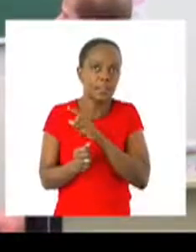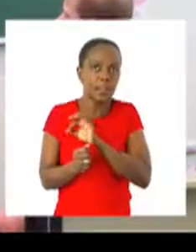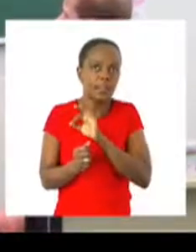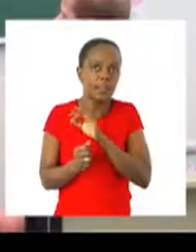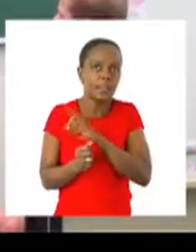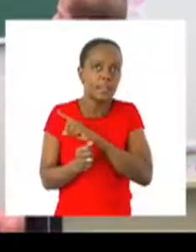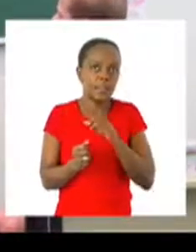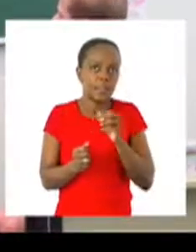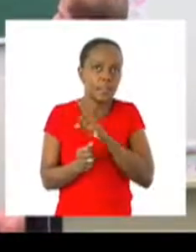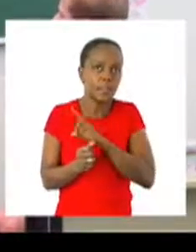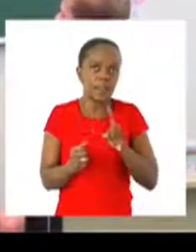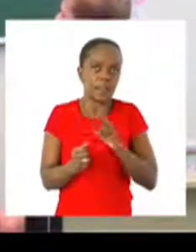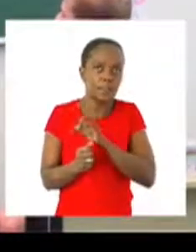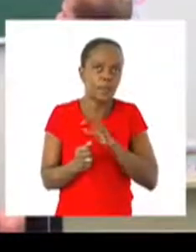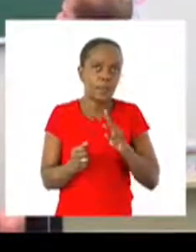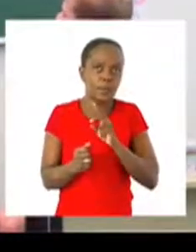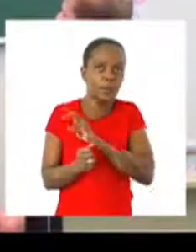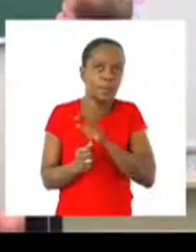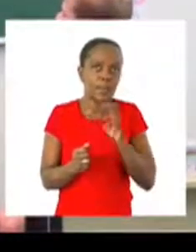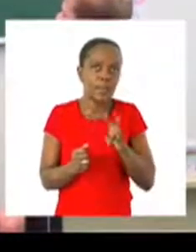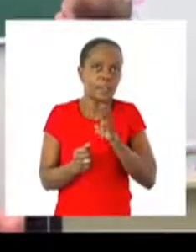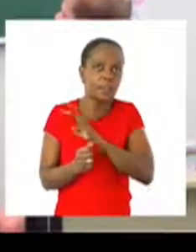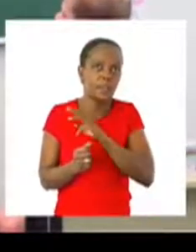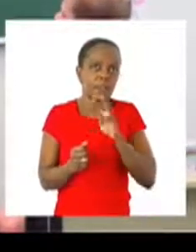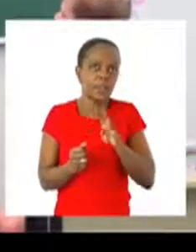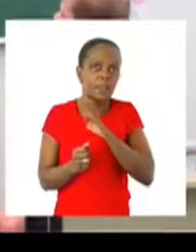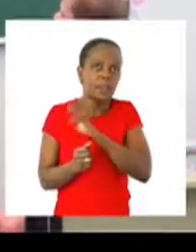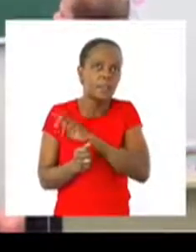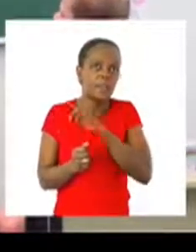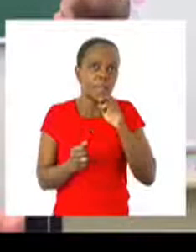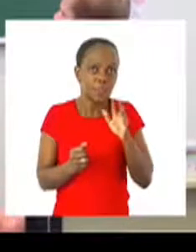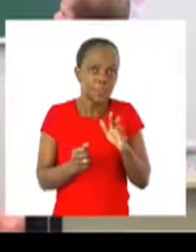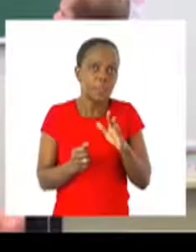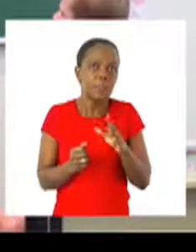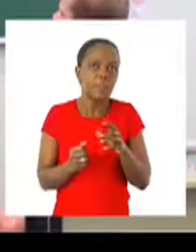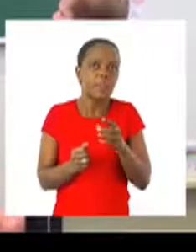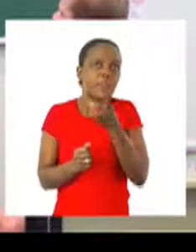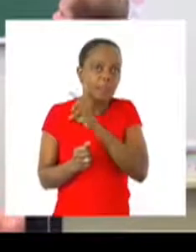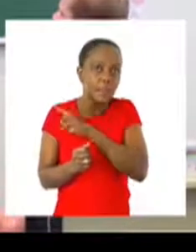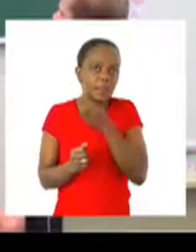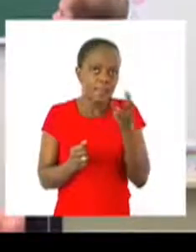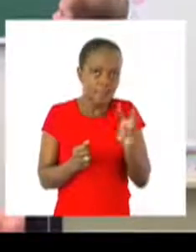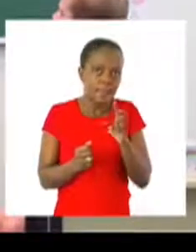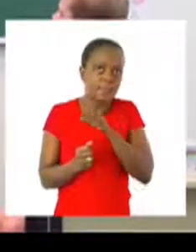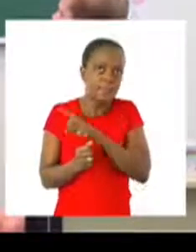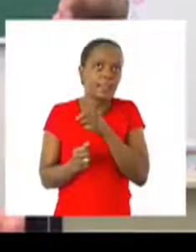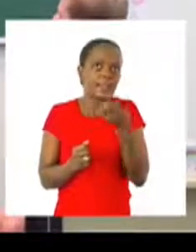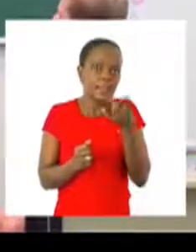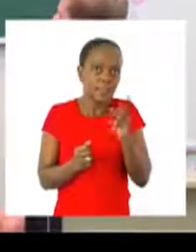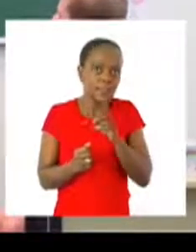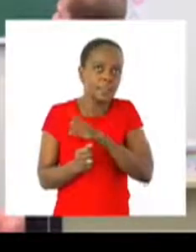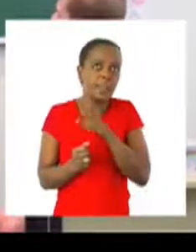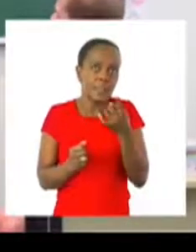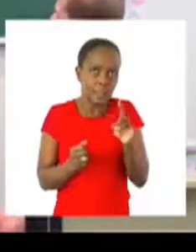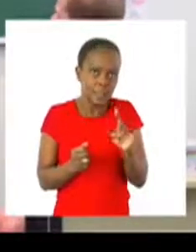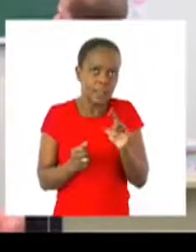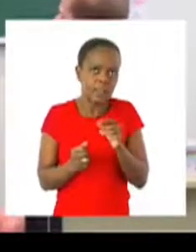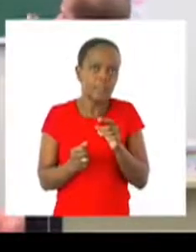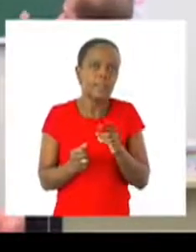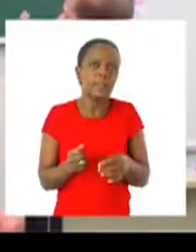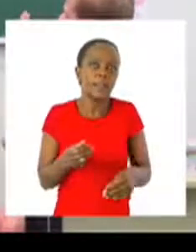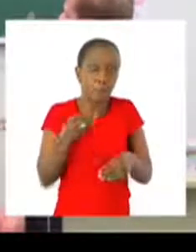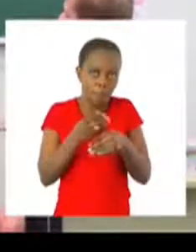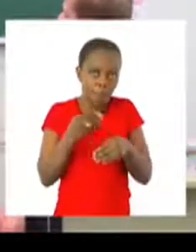9, 10, 11, 12, 13, 14, 15, 16, 17, 18. Going to